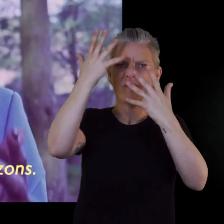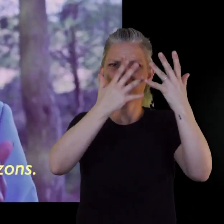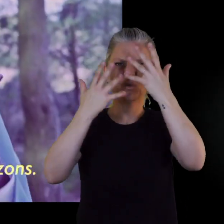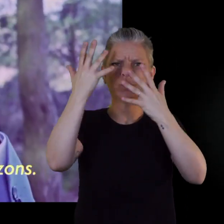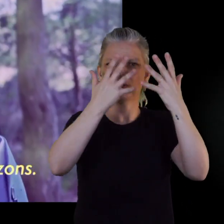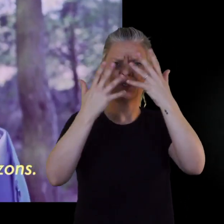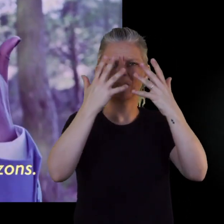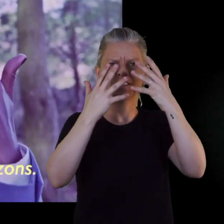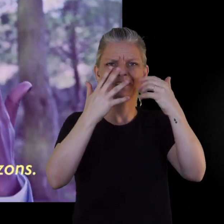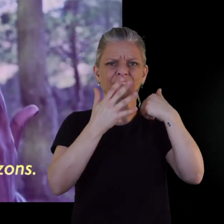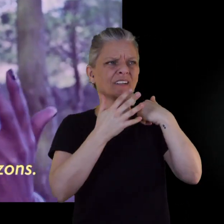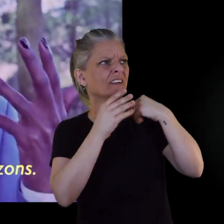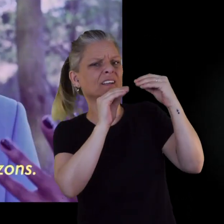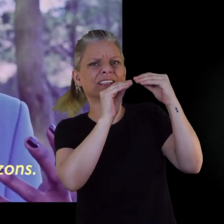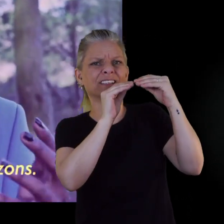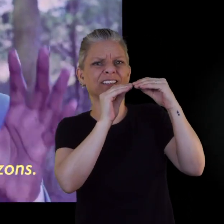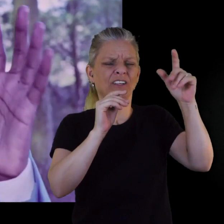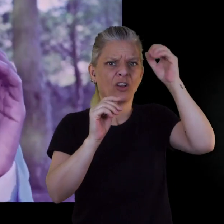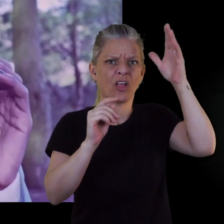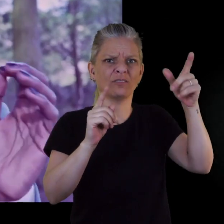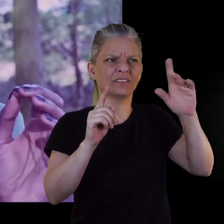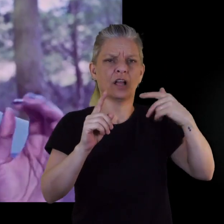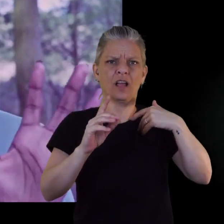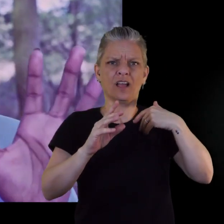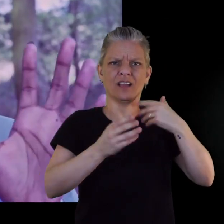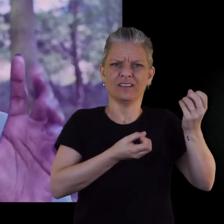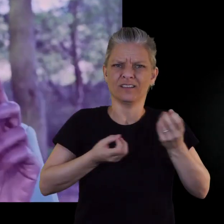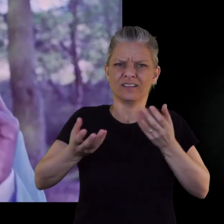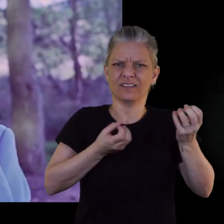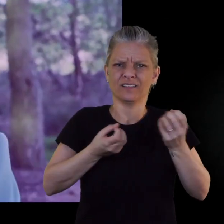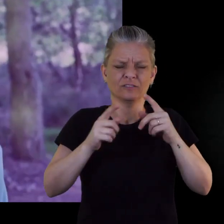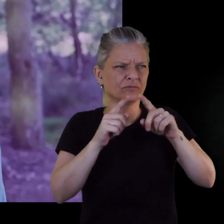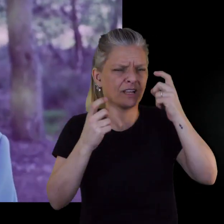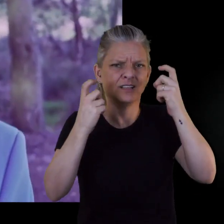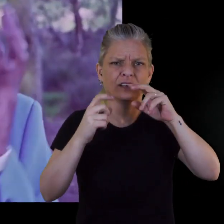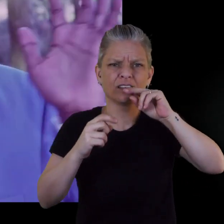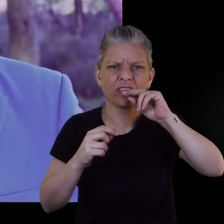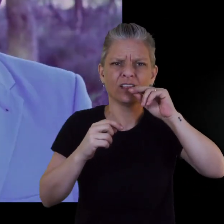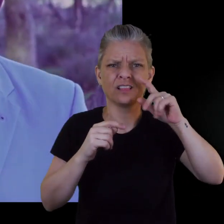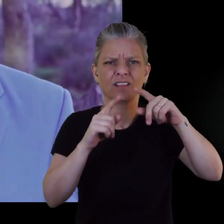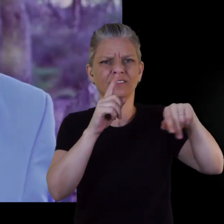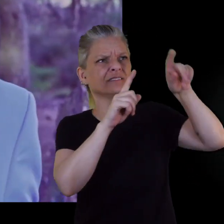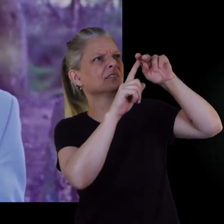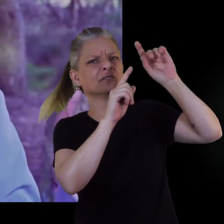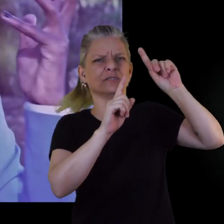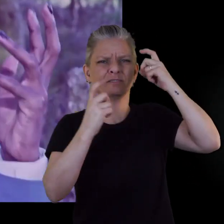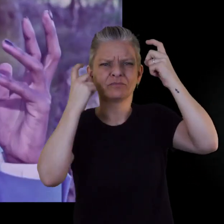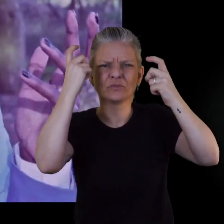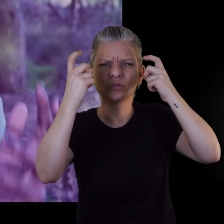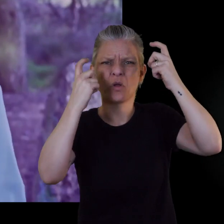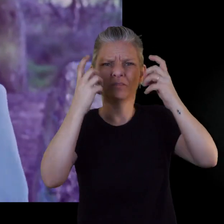goddess. Confused, I screened kisses and refracted horizons. His knowledge is strange. I relay 5 minutes, retrace the stutter. Bent above meant